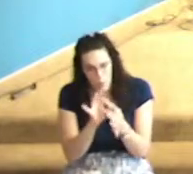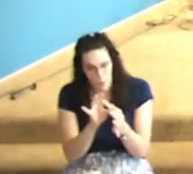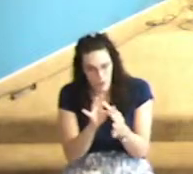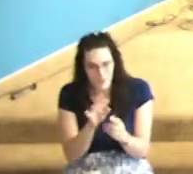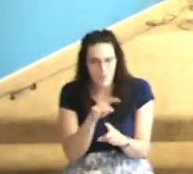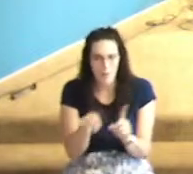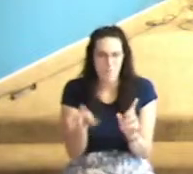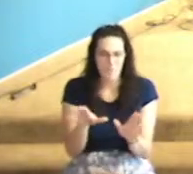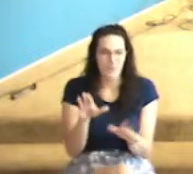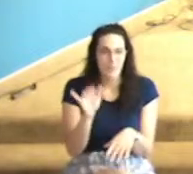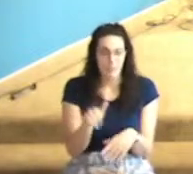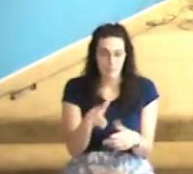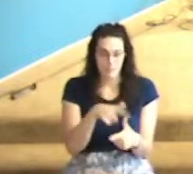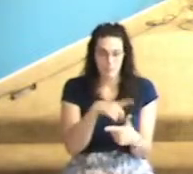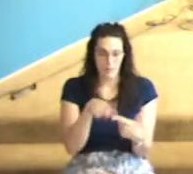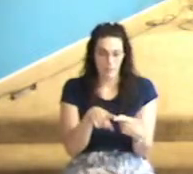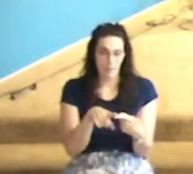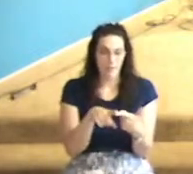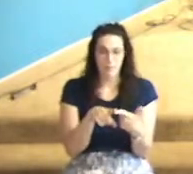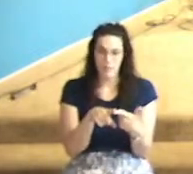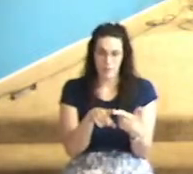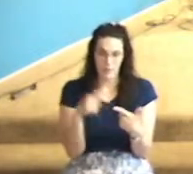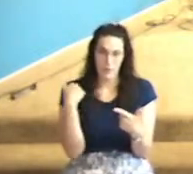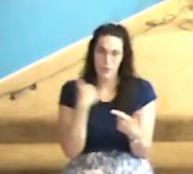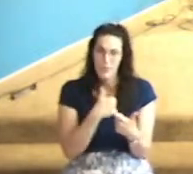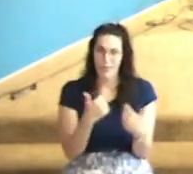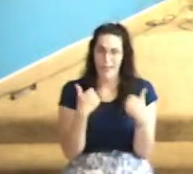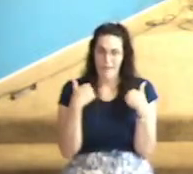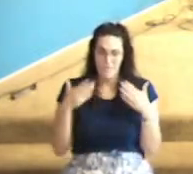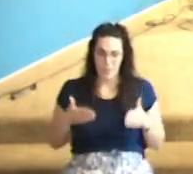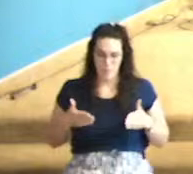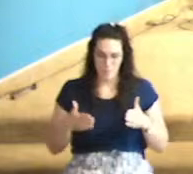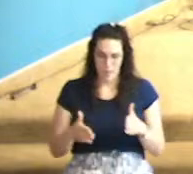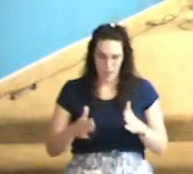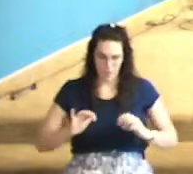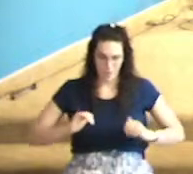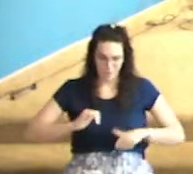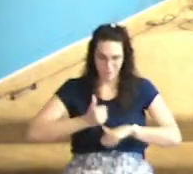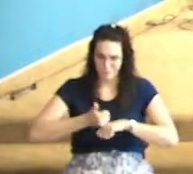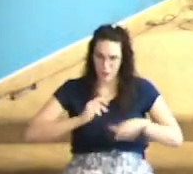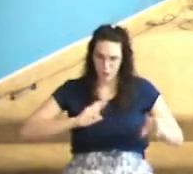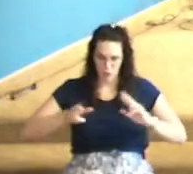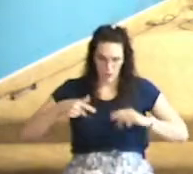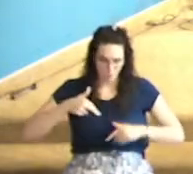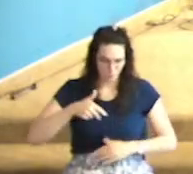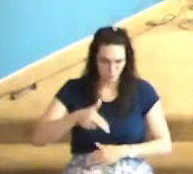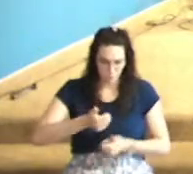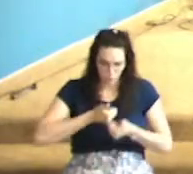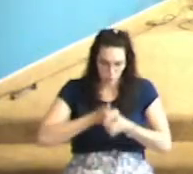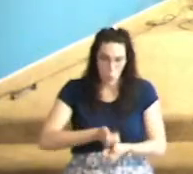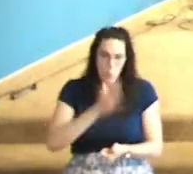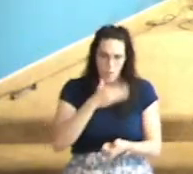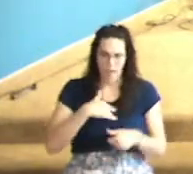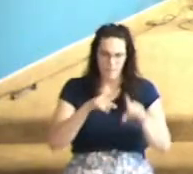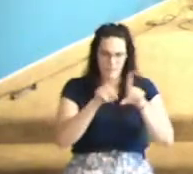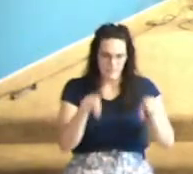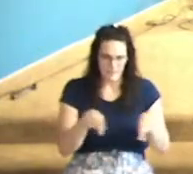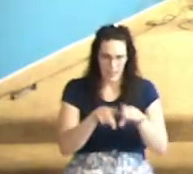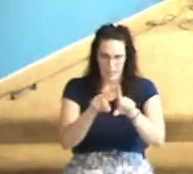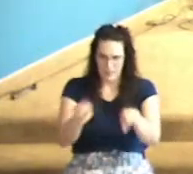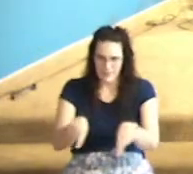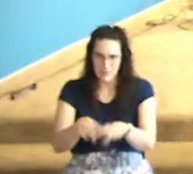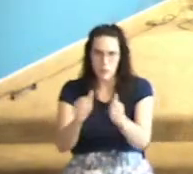be that. And then we have the path marked out. There'll be some signs